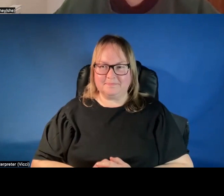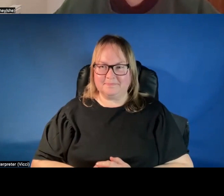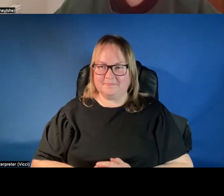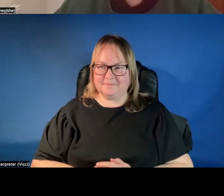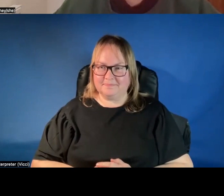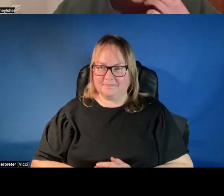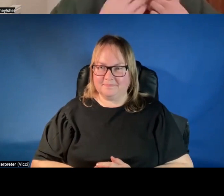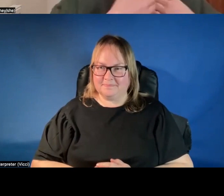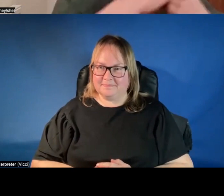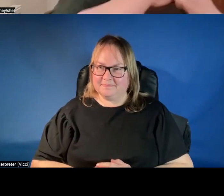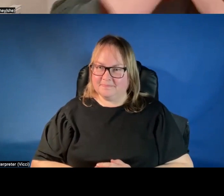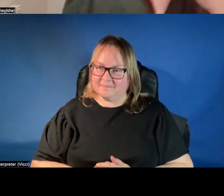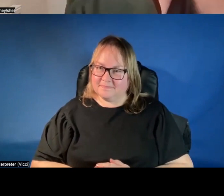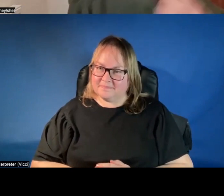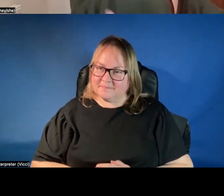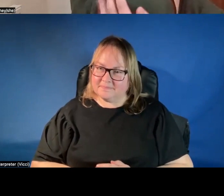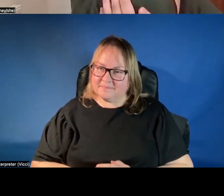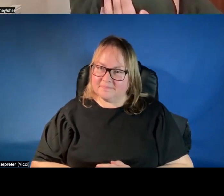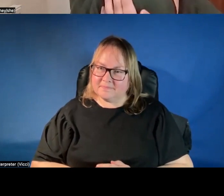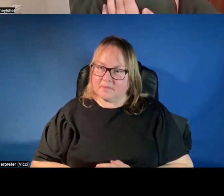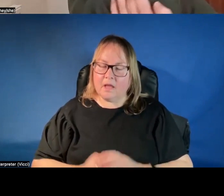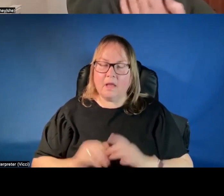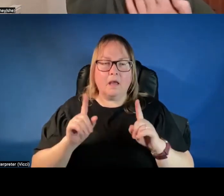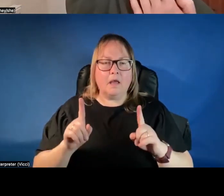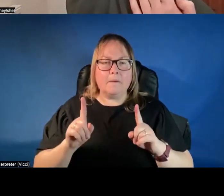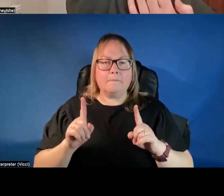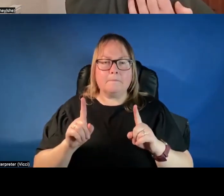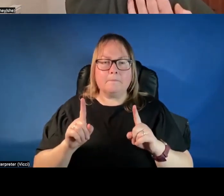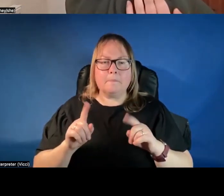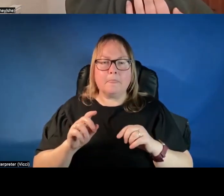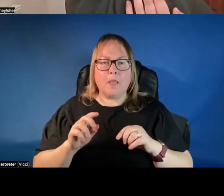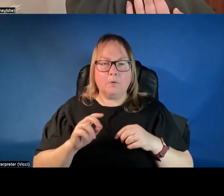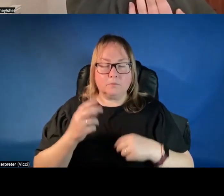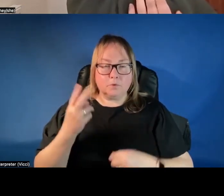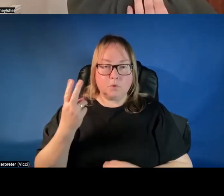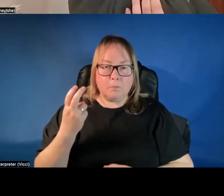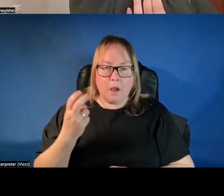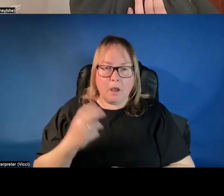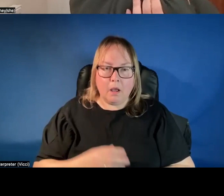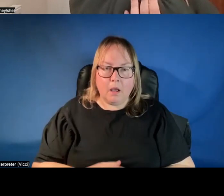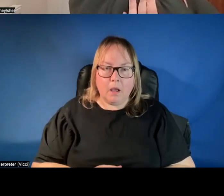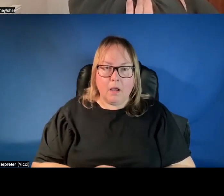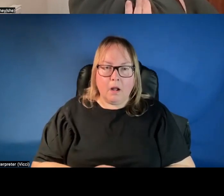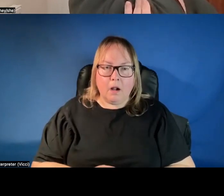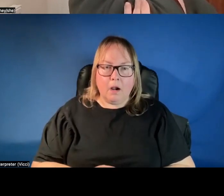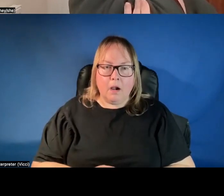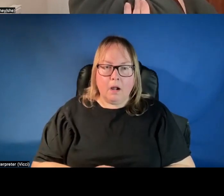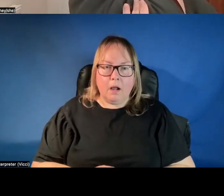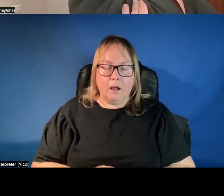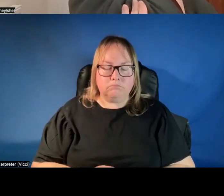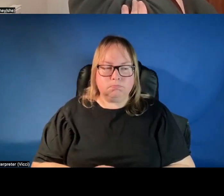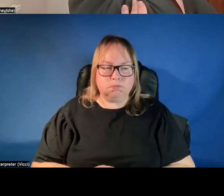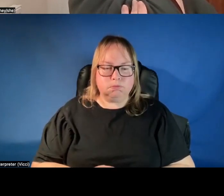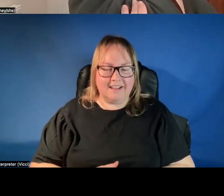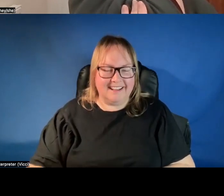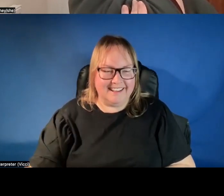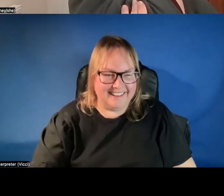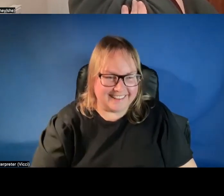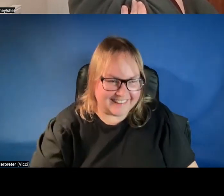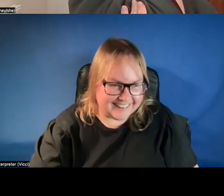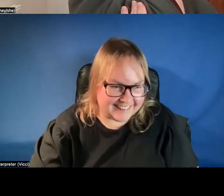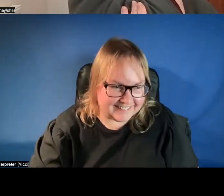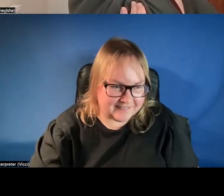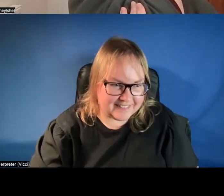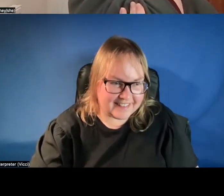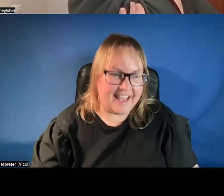And then the last one, oh yeah, so two more, Vicky, interdependence and Crip.